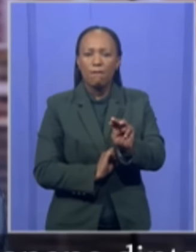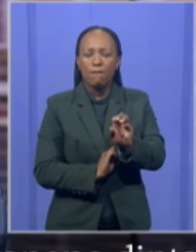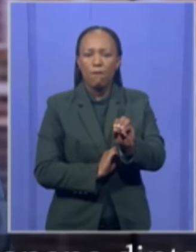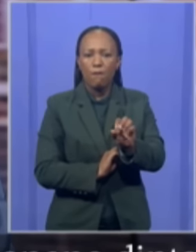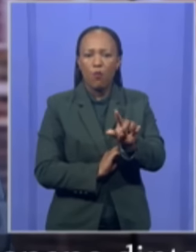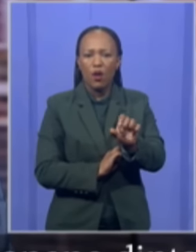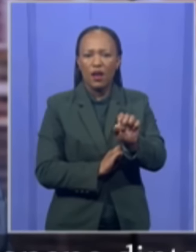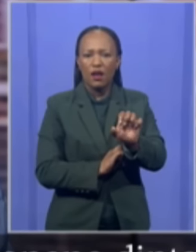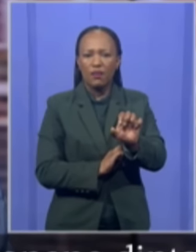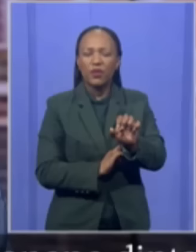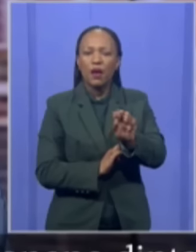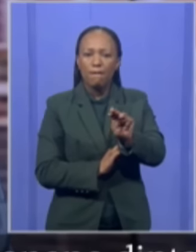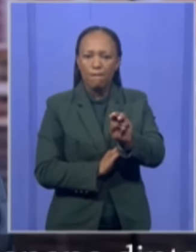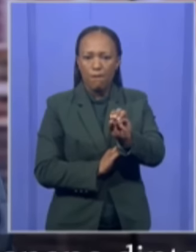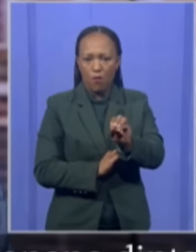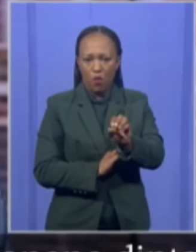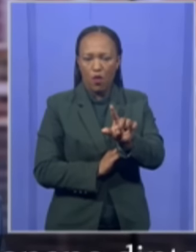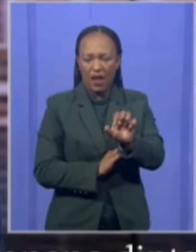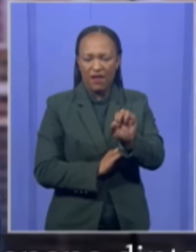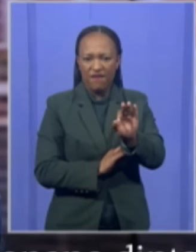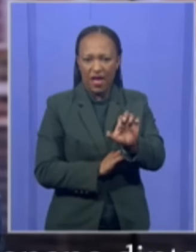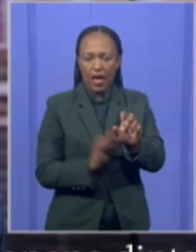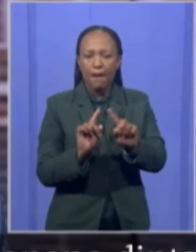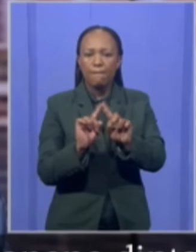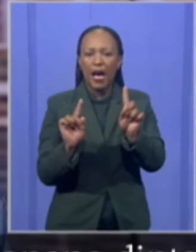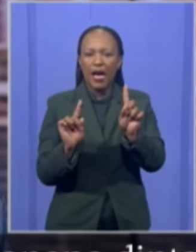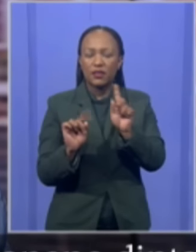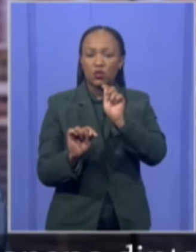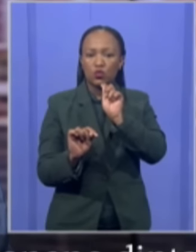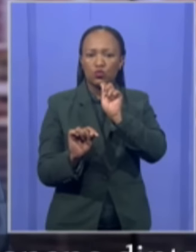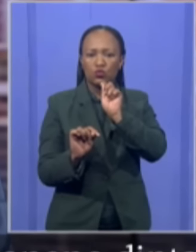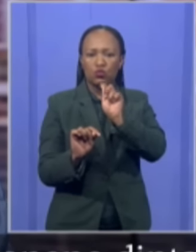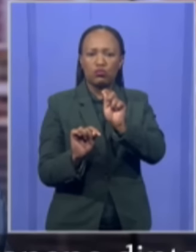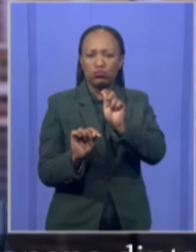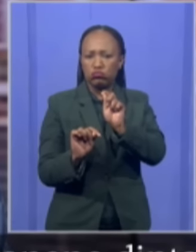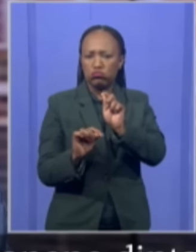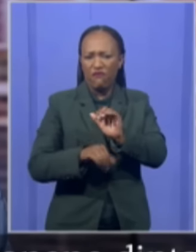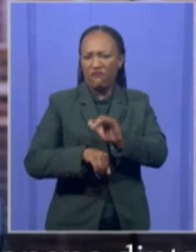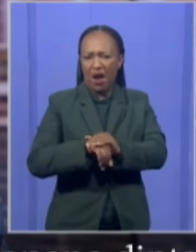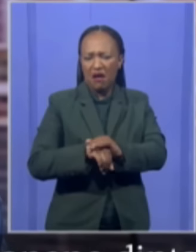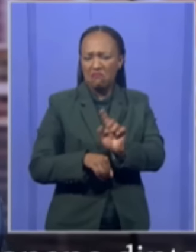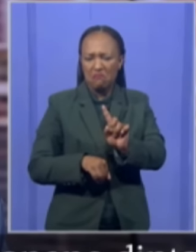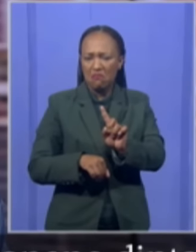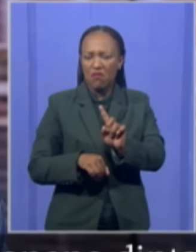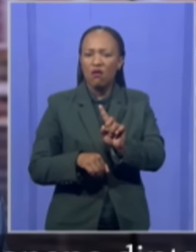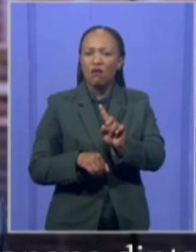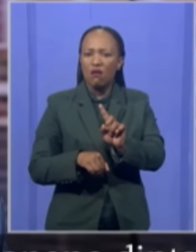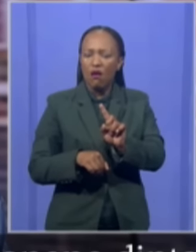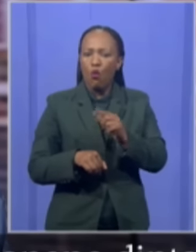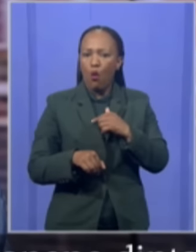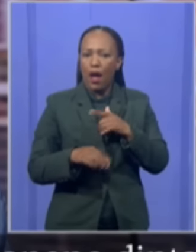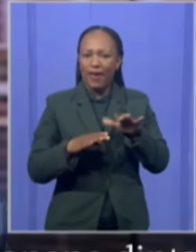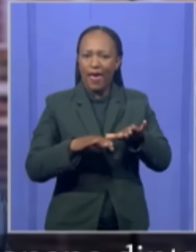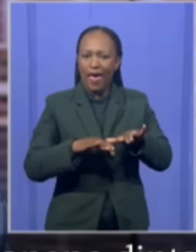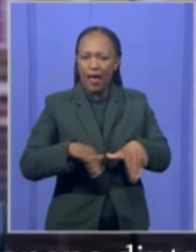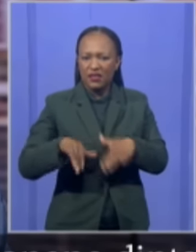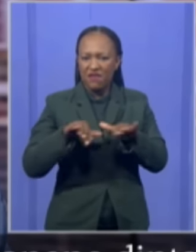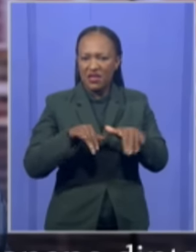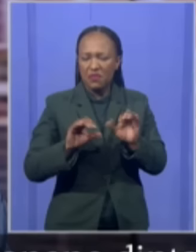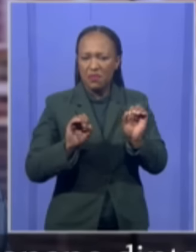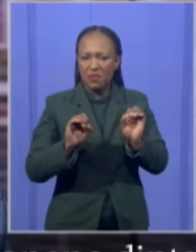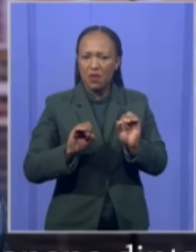you look at my online newspaper, it hasn't been that active, and I decided to put